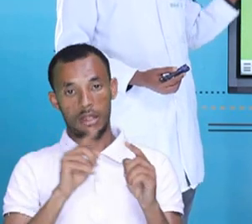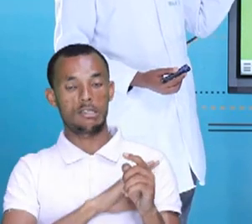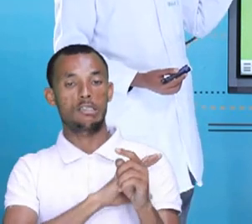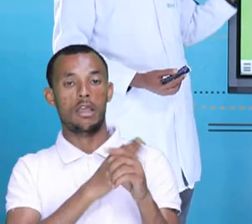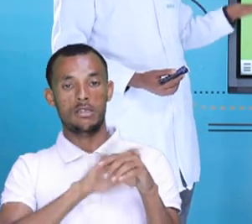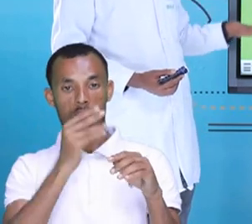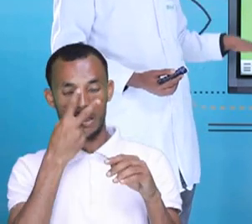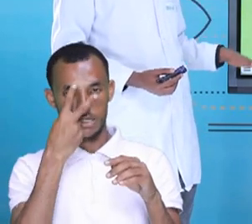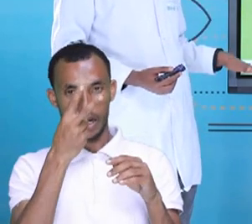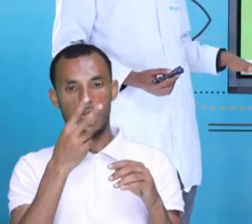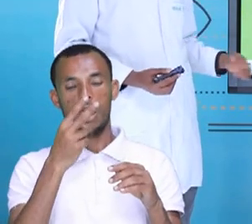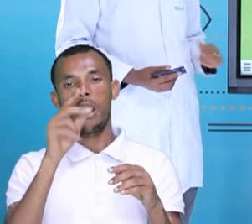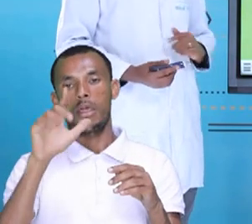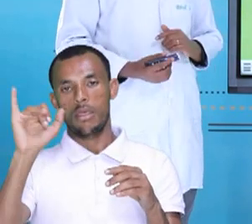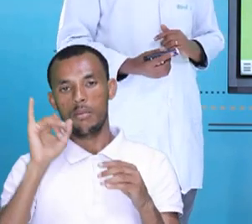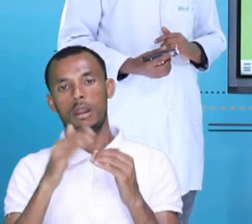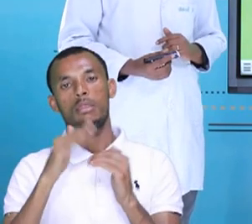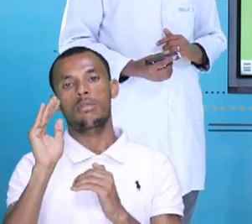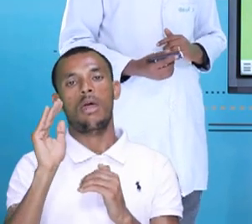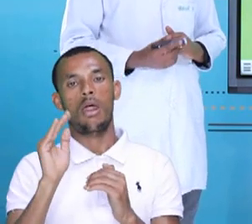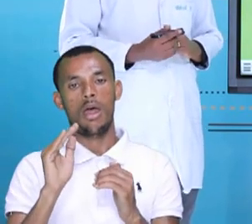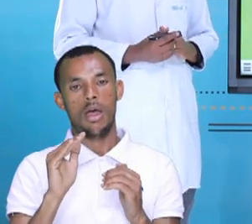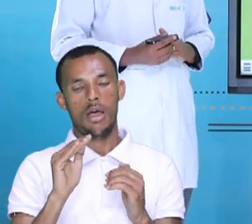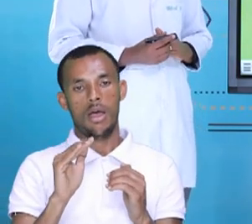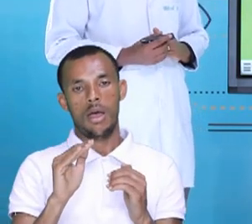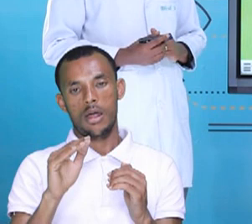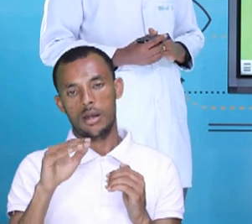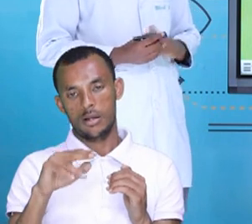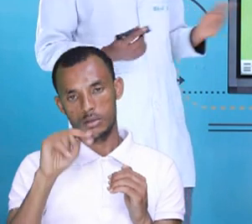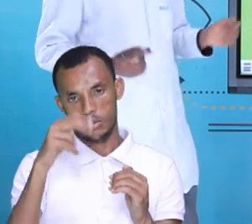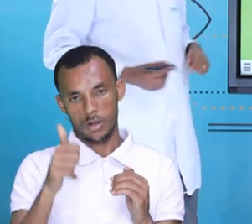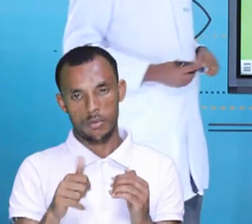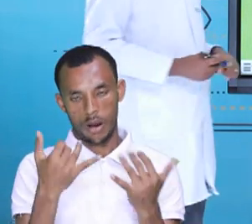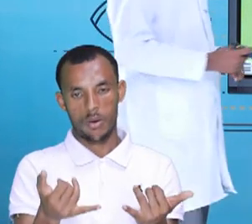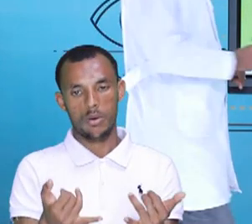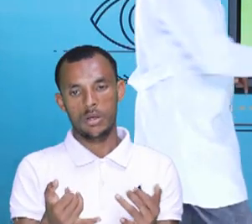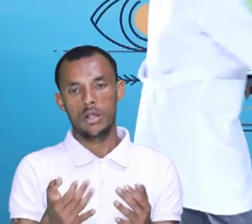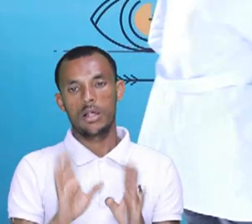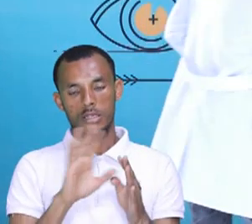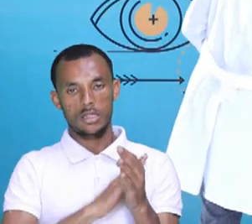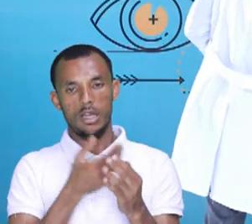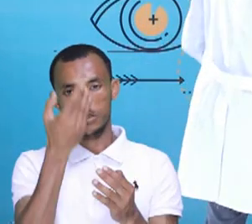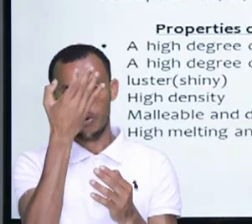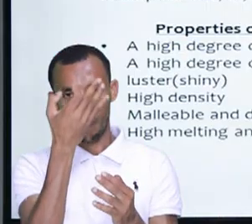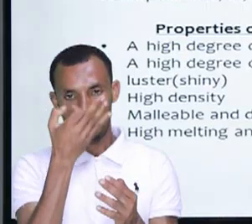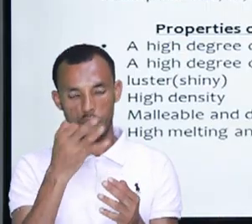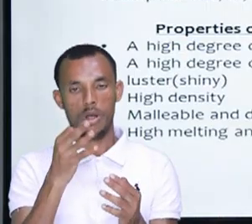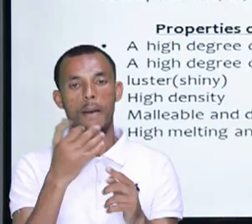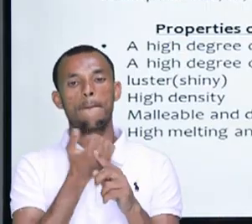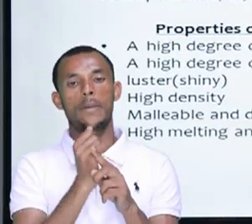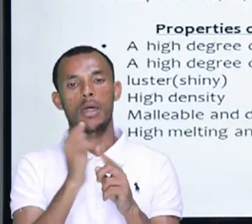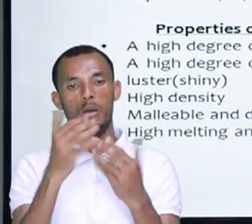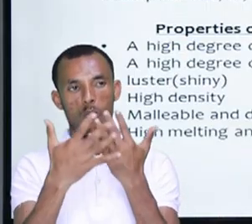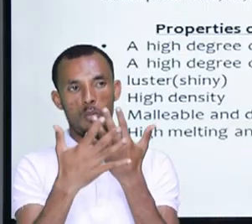sodium. Simply down a group, metallic strengths decreases. Now, the strengths of